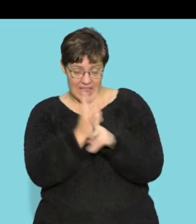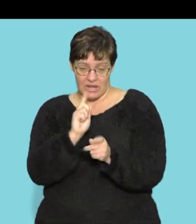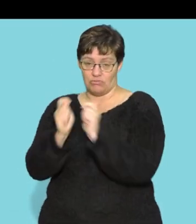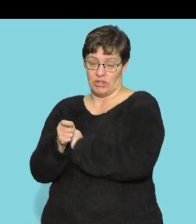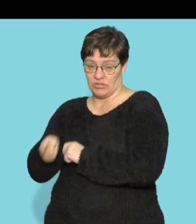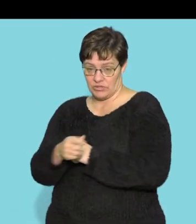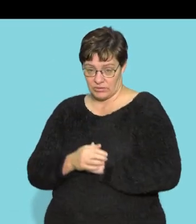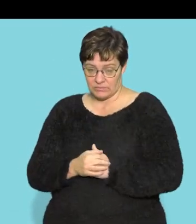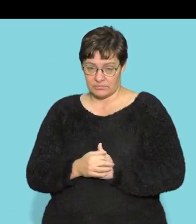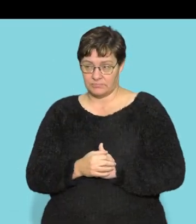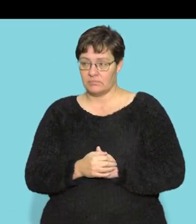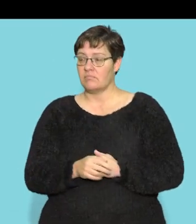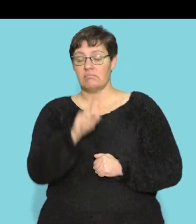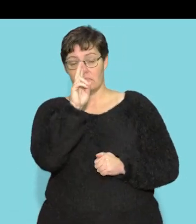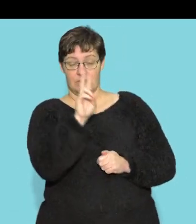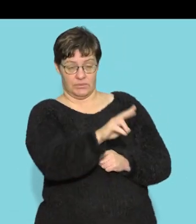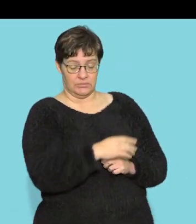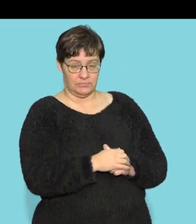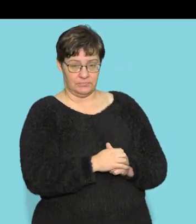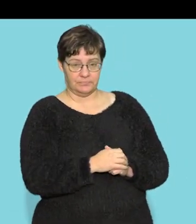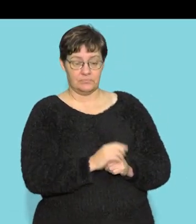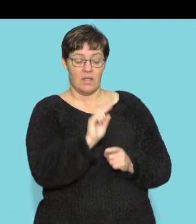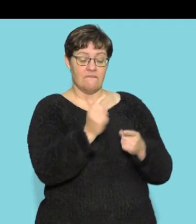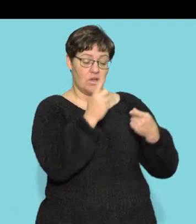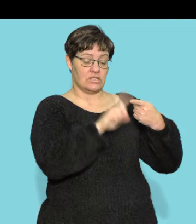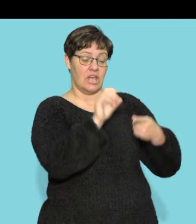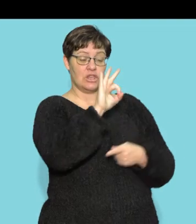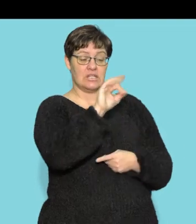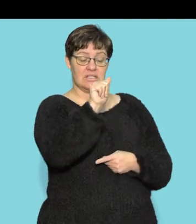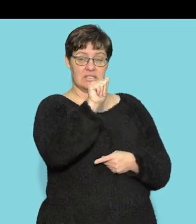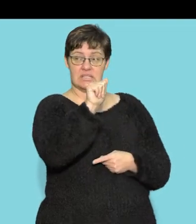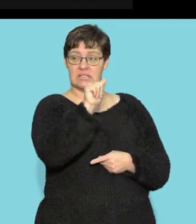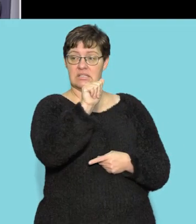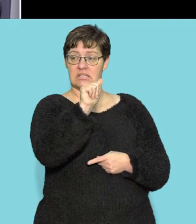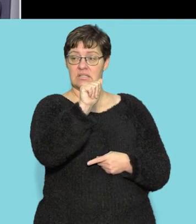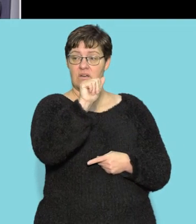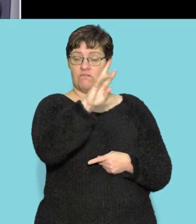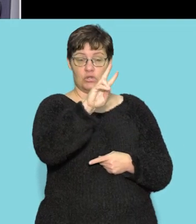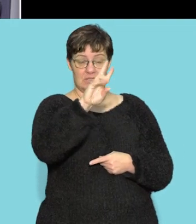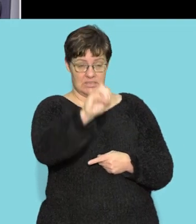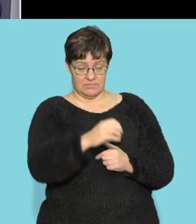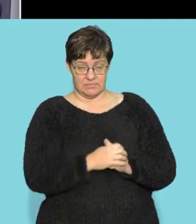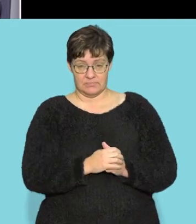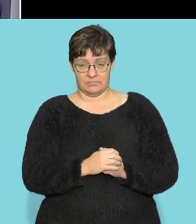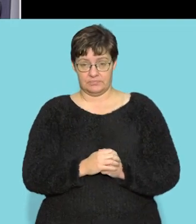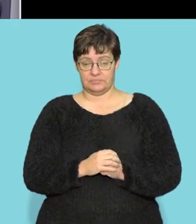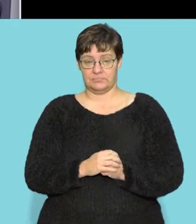calculation. So obviously, you first took your 36,420. Let's do that.